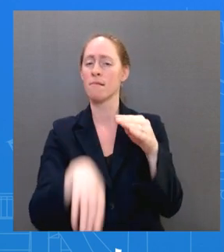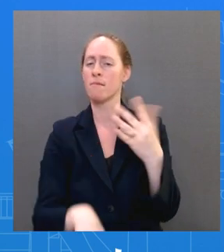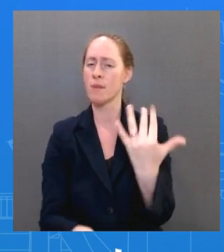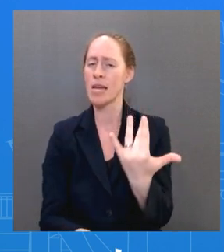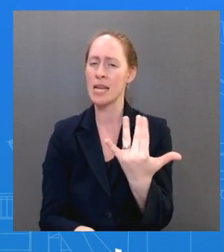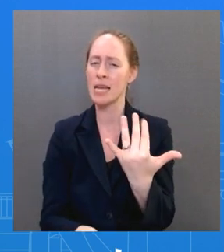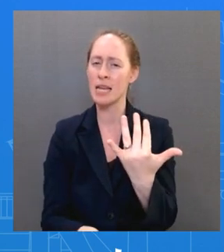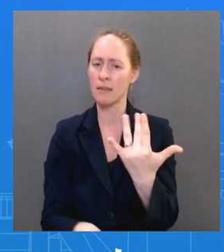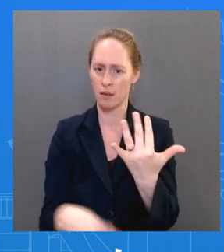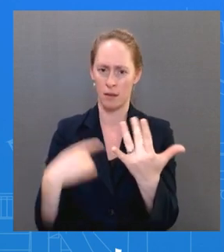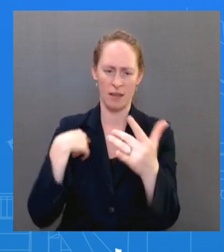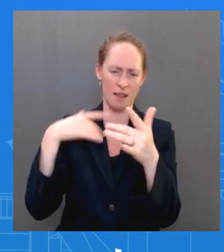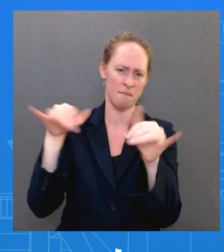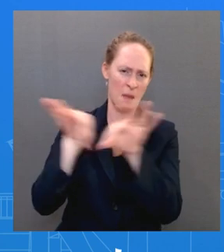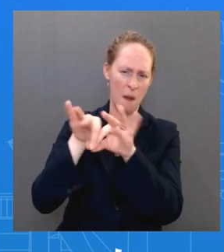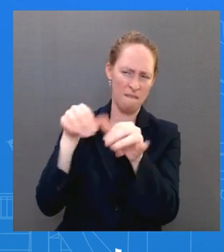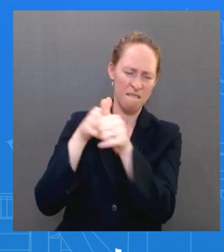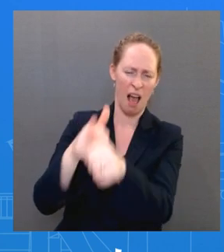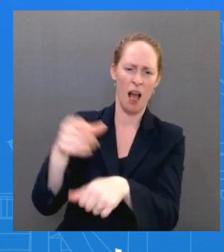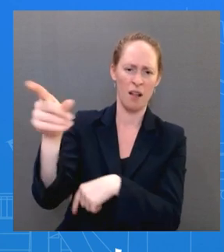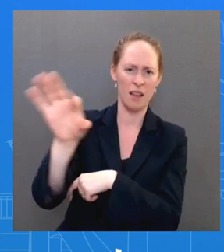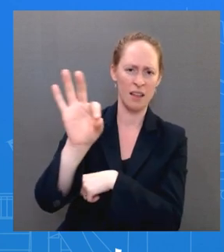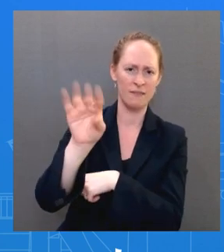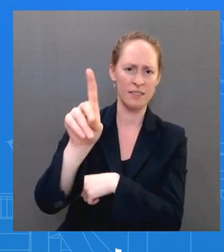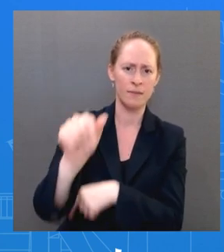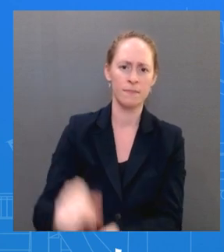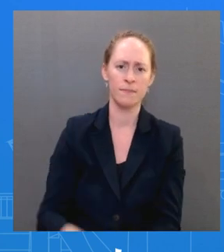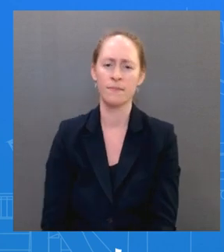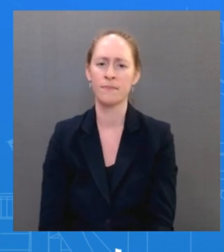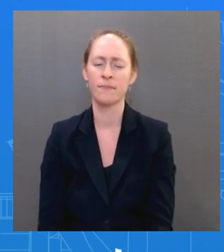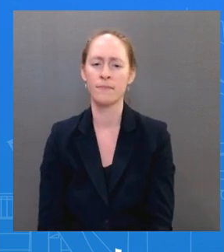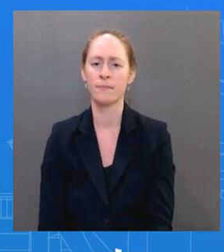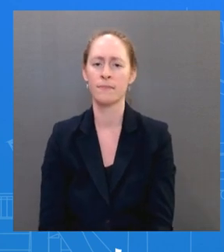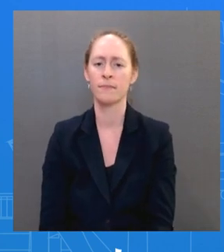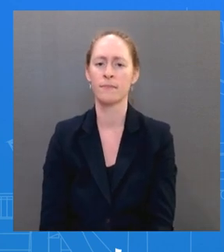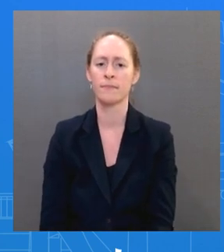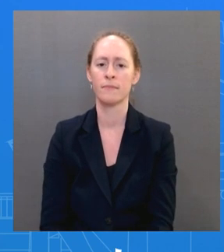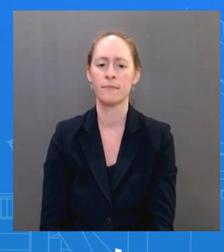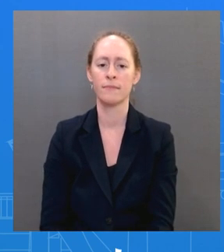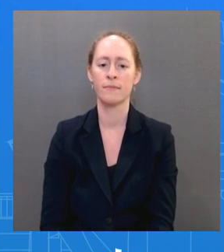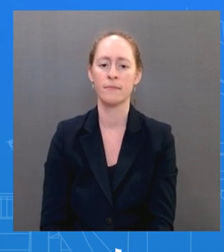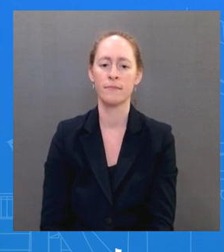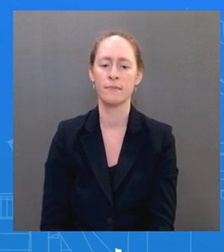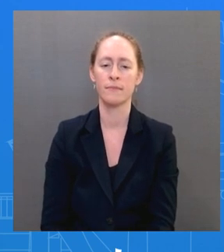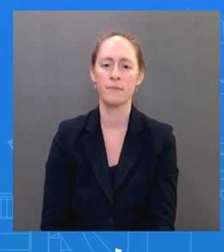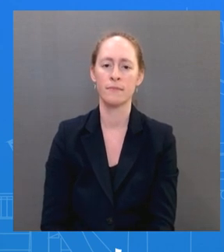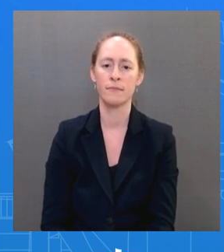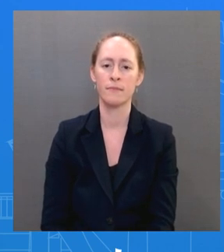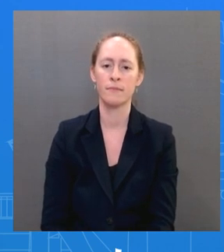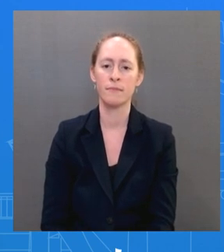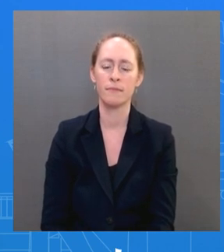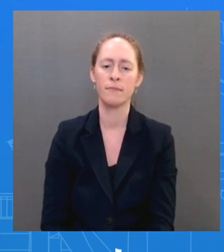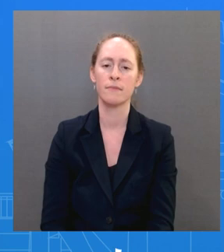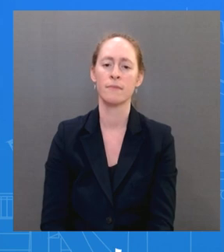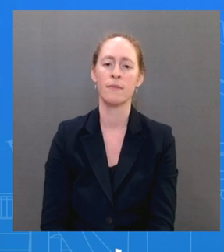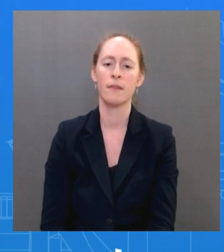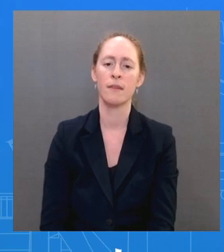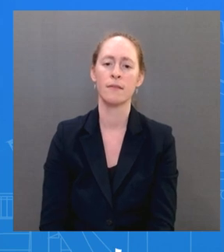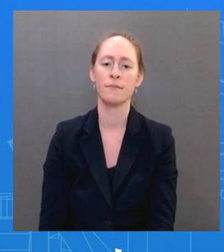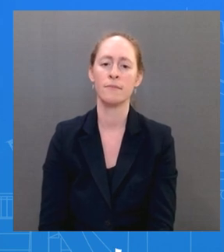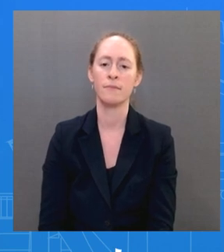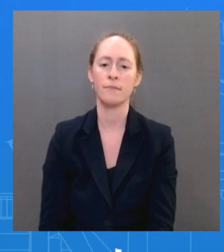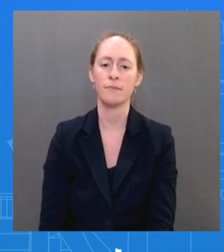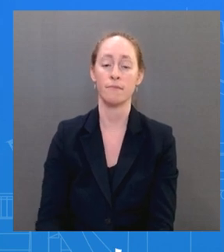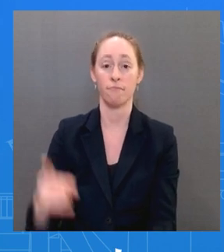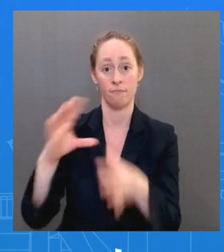Authorization. Thank you, Karine. Dr. Jha, the CDC says that 1/3 of Americans still haven't been fully vaccinated. And you mentioned, I